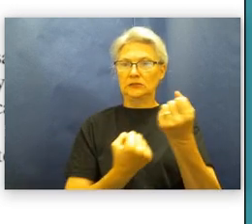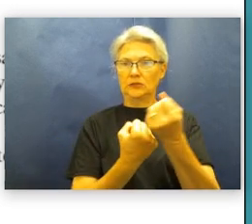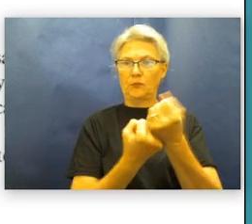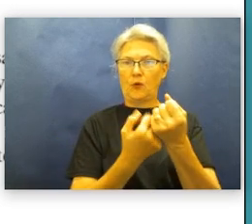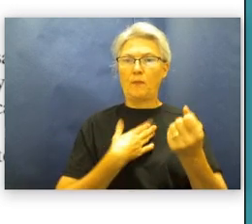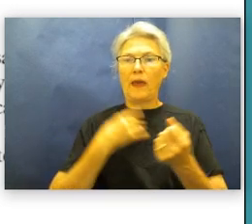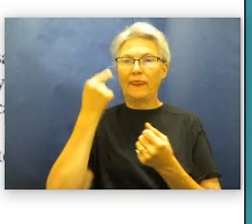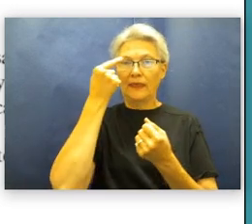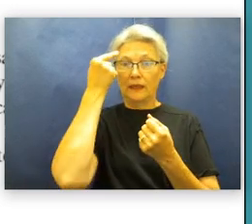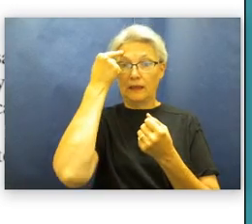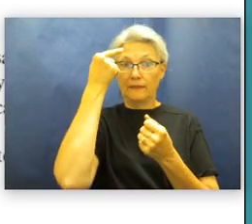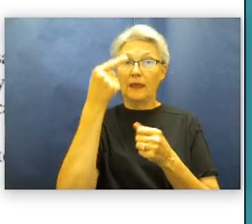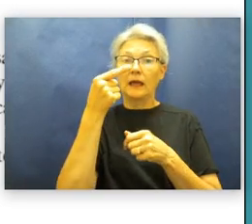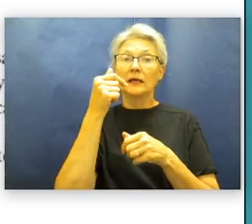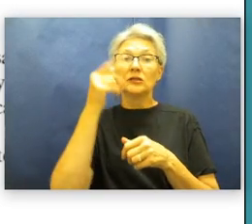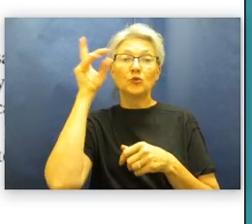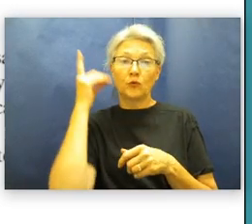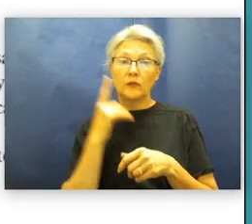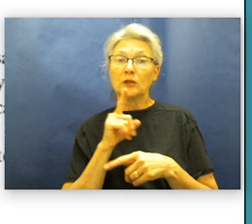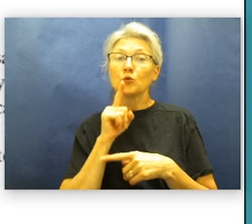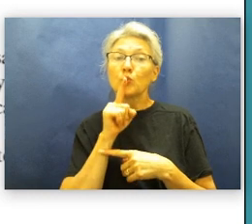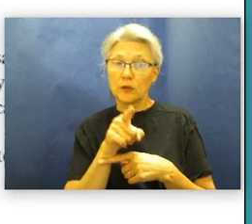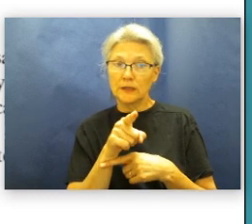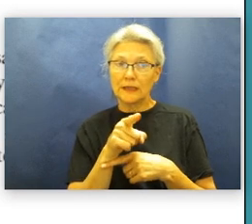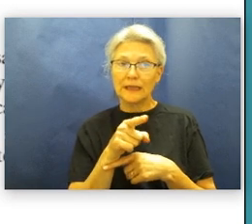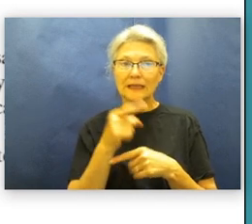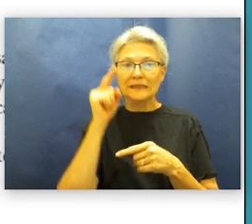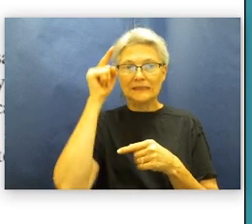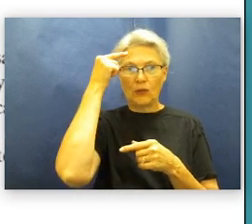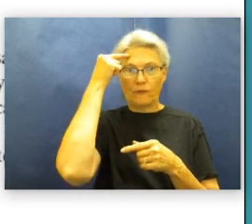my thinking that she is thoughtful.